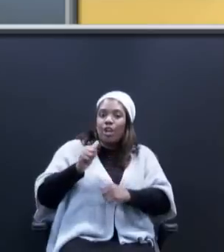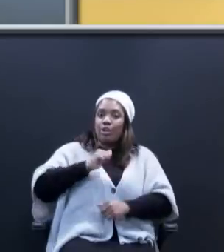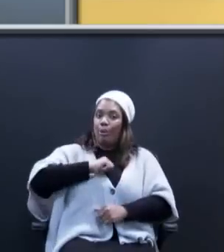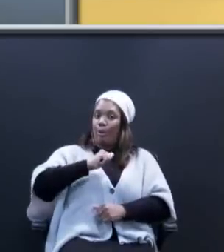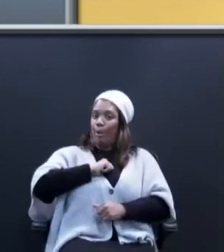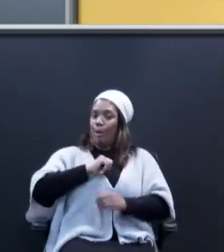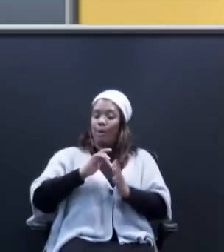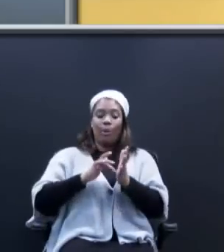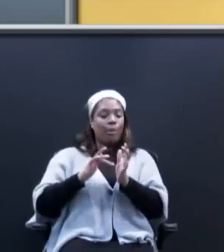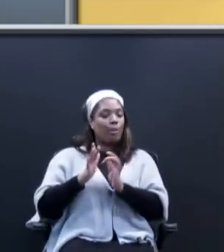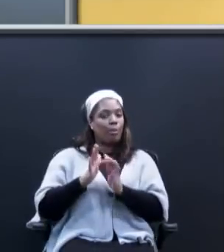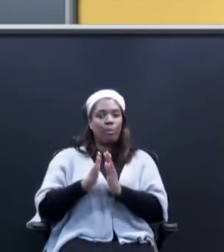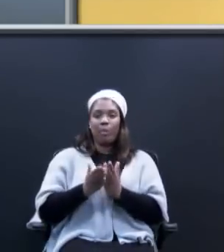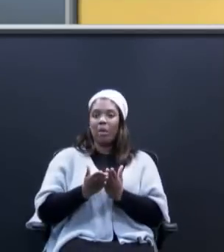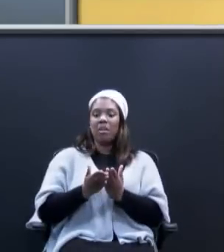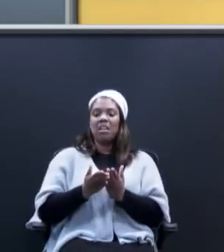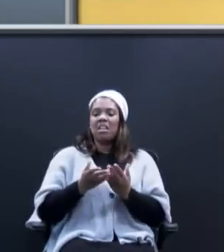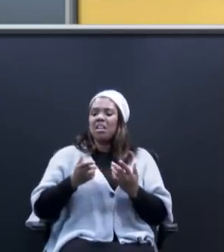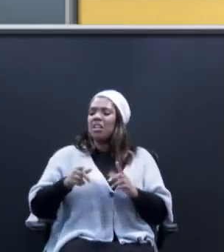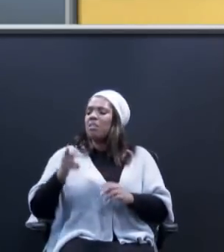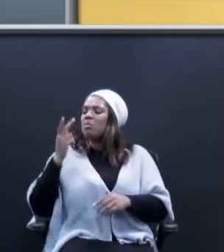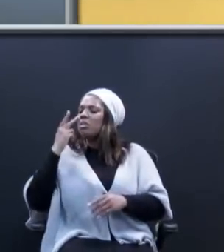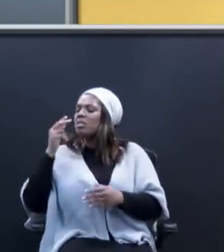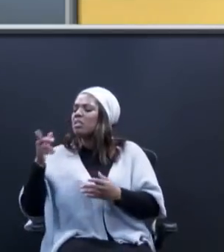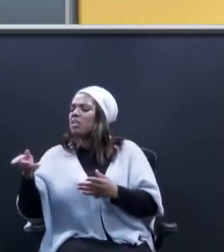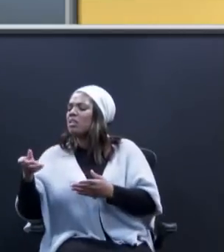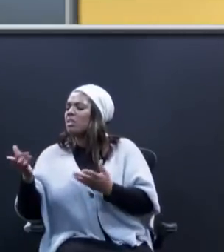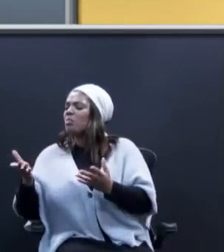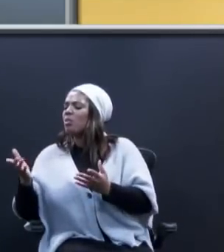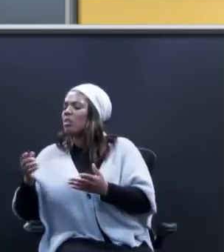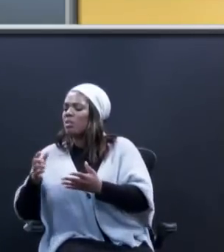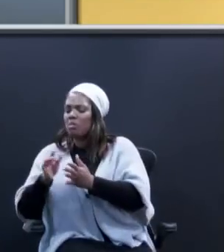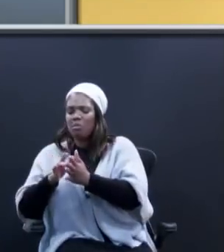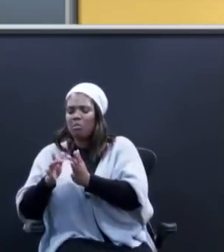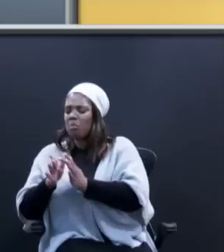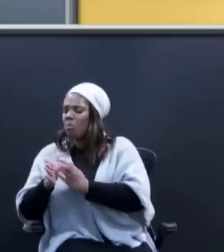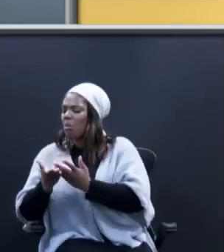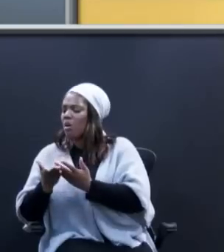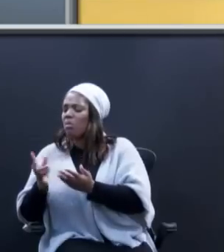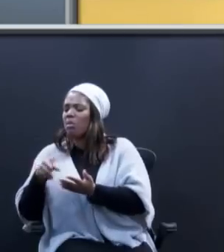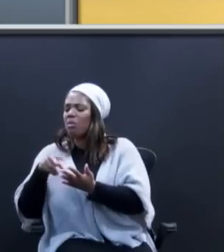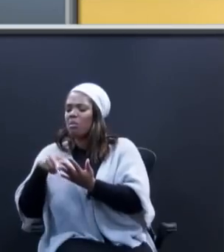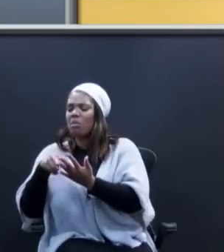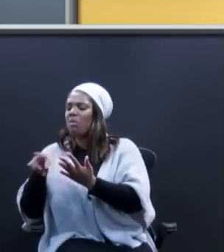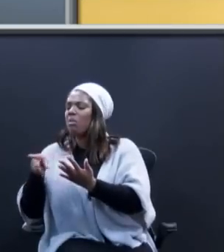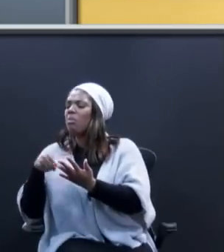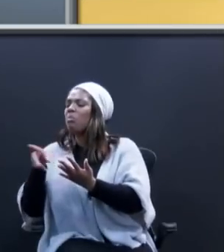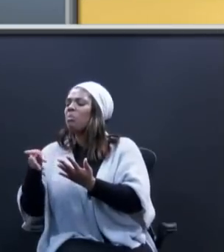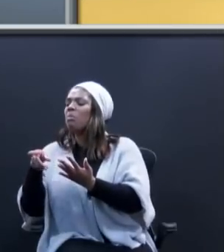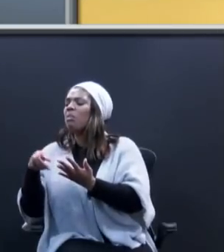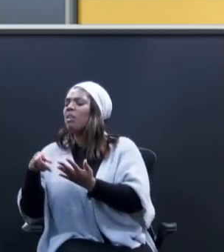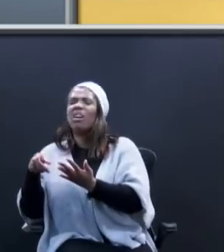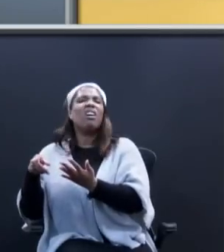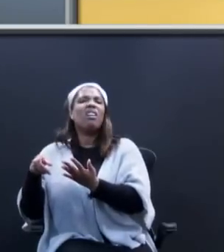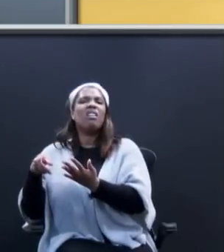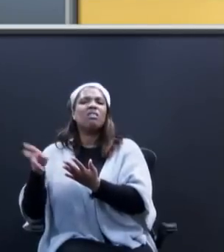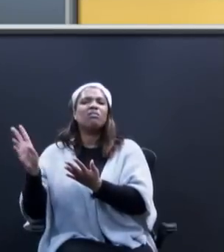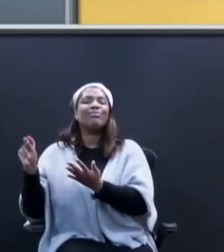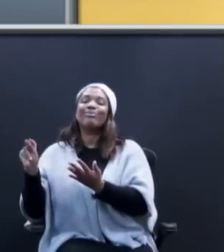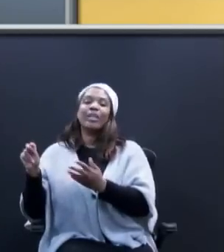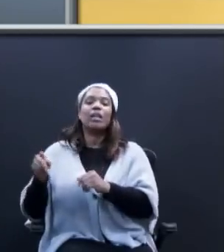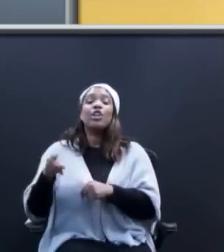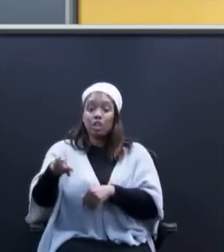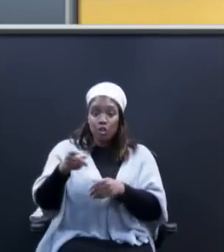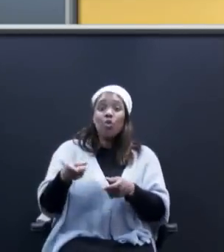asking somebody, let me see that book you got. Look at your own book. It's the same thing. So this is the